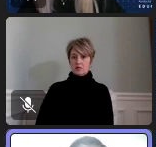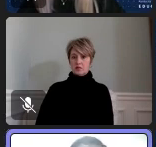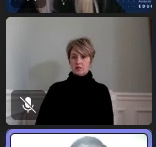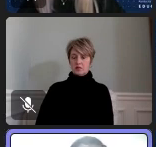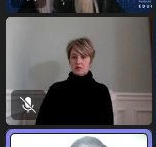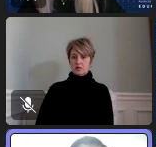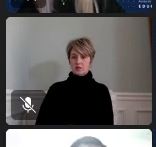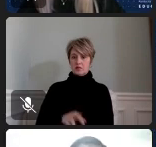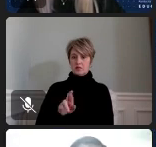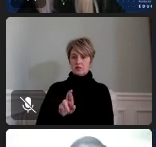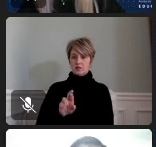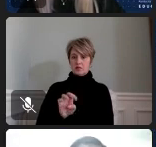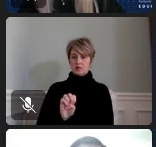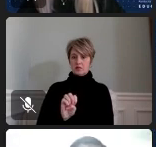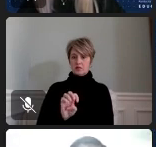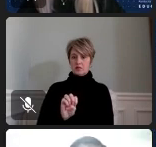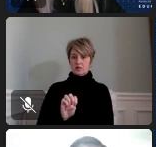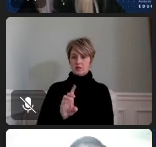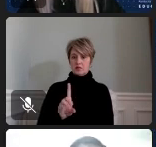Reed.